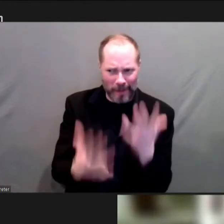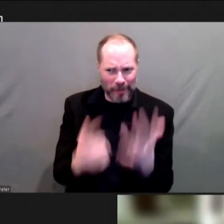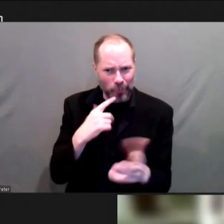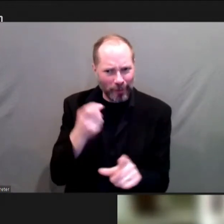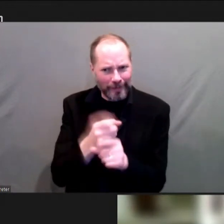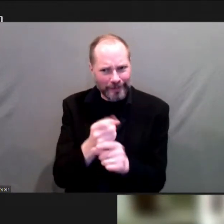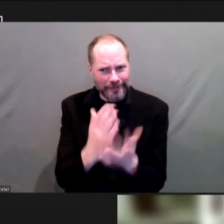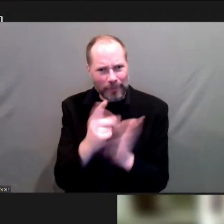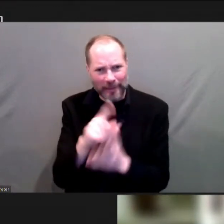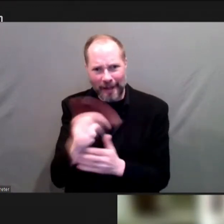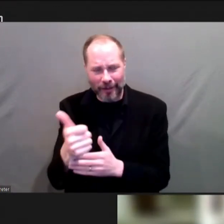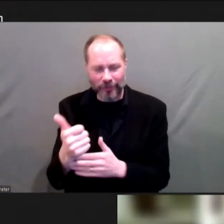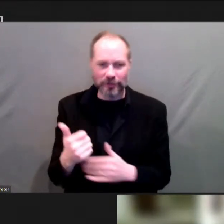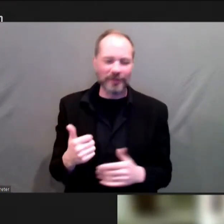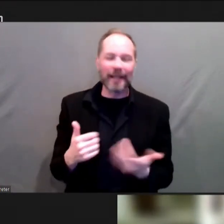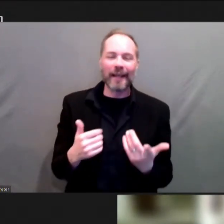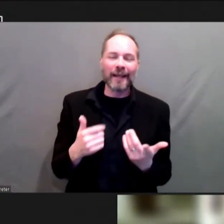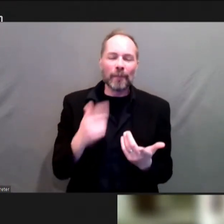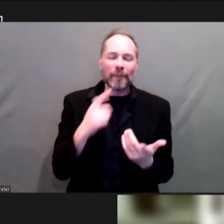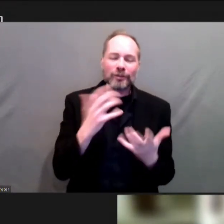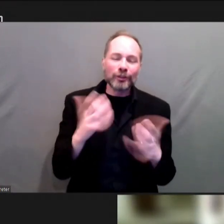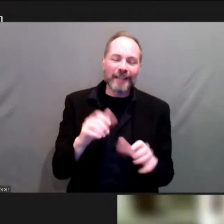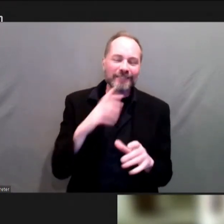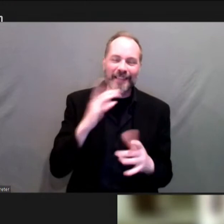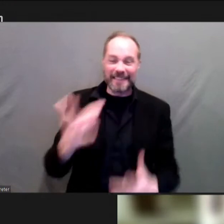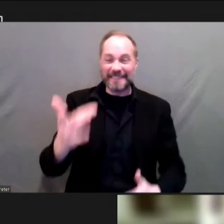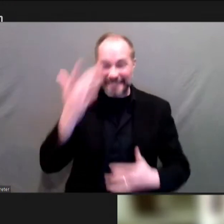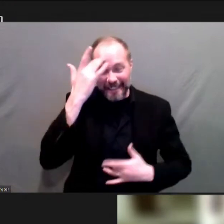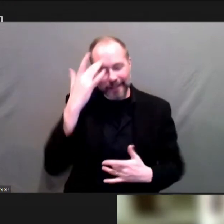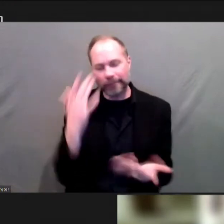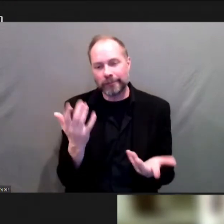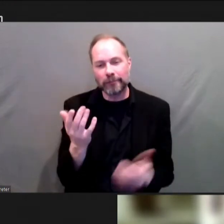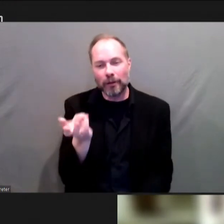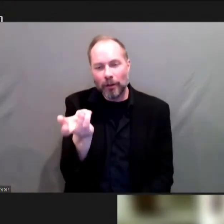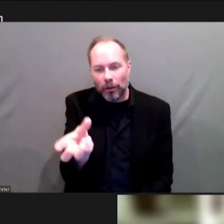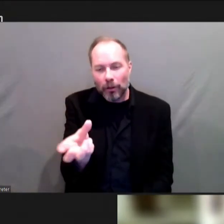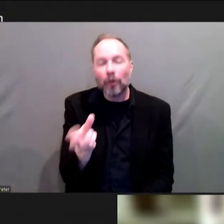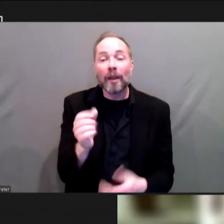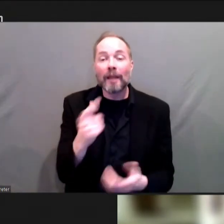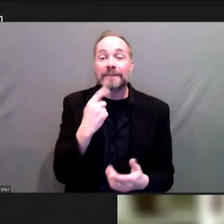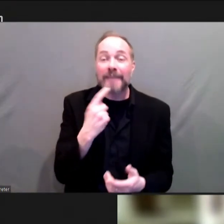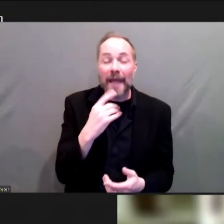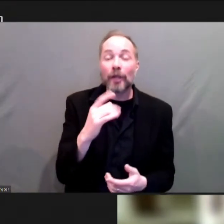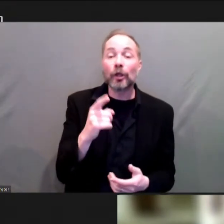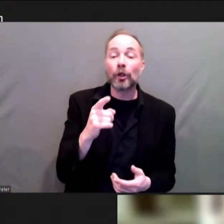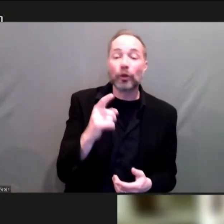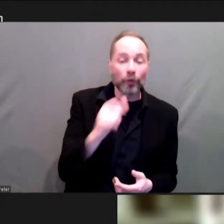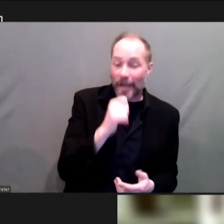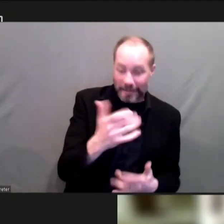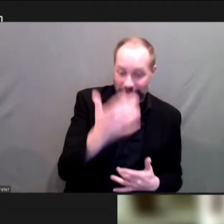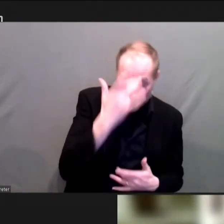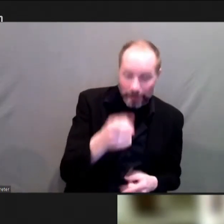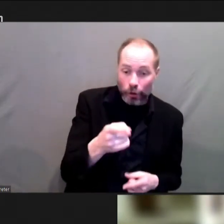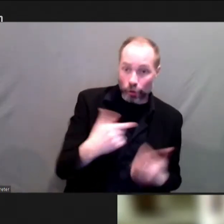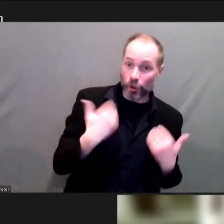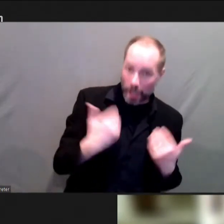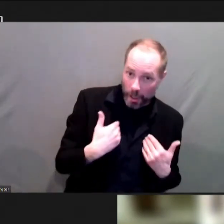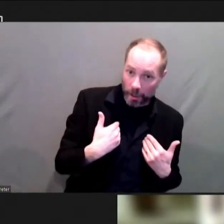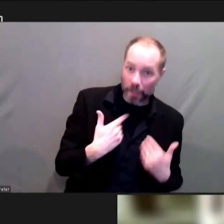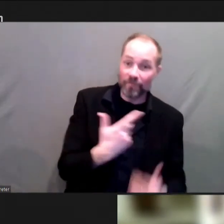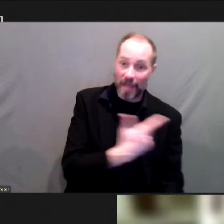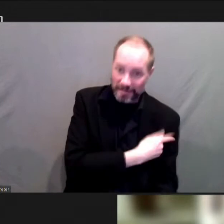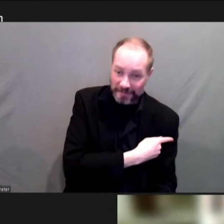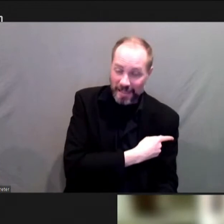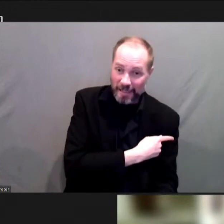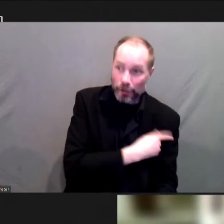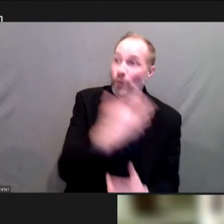to get very sick, but it doesn't mean you shouldn't be careful, right? Like, let's say you're young, you're vaccinated, you go out, you have a mild case of COVID.